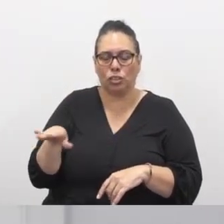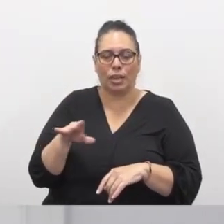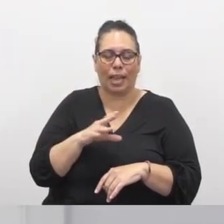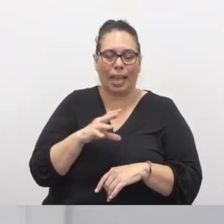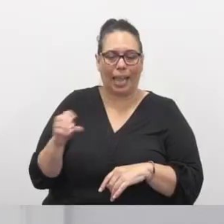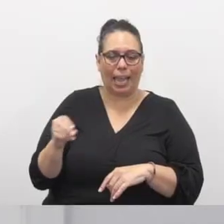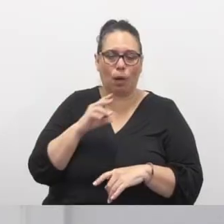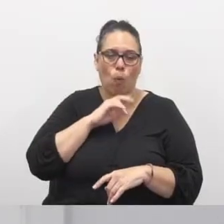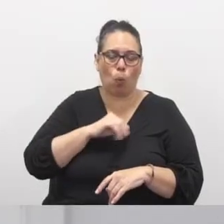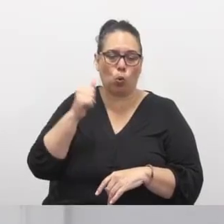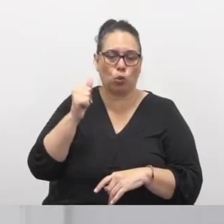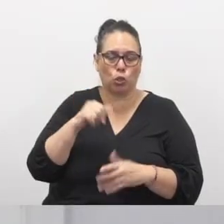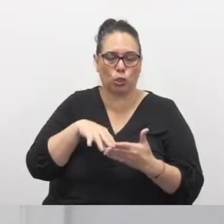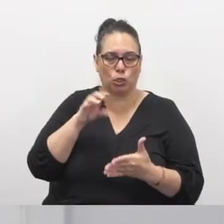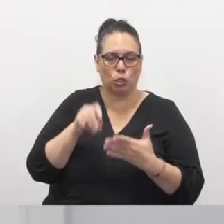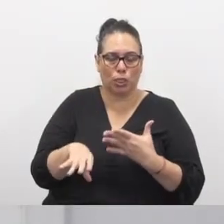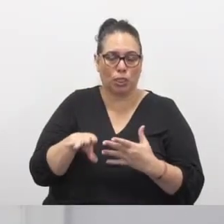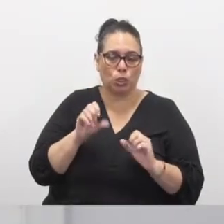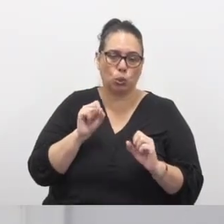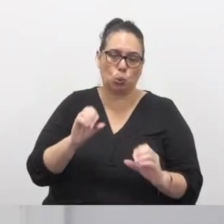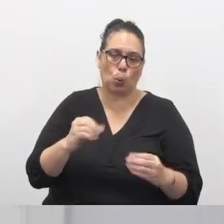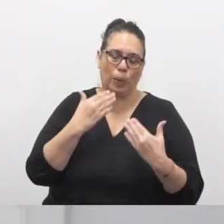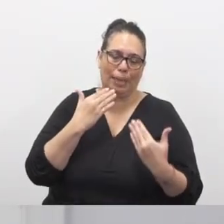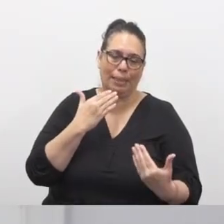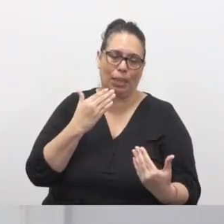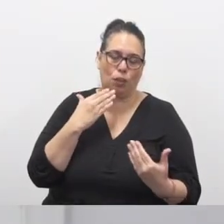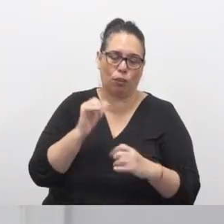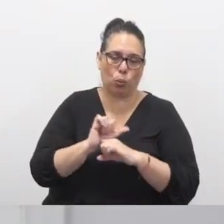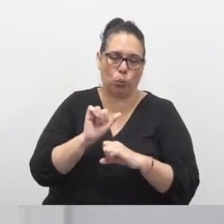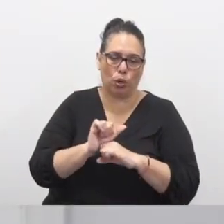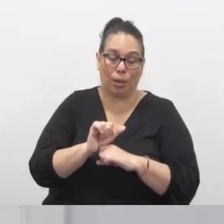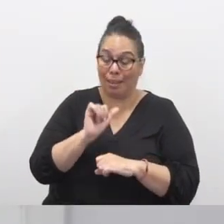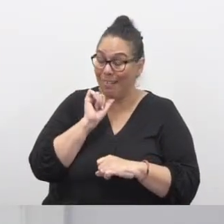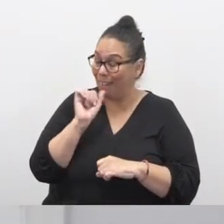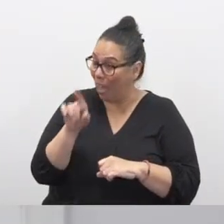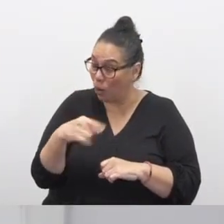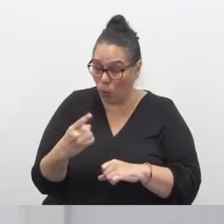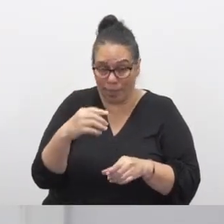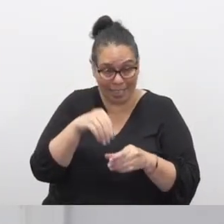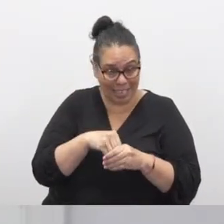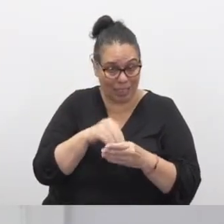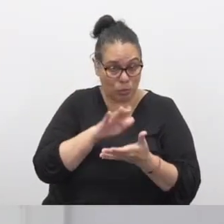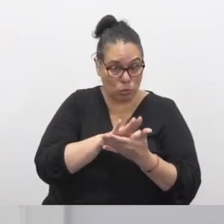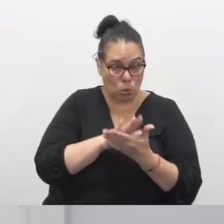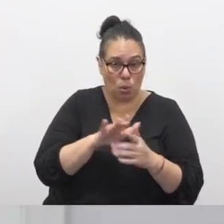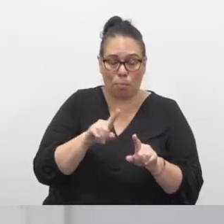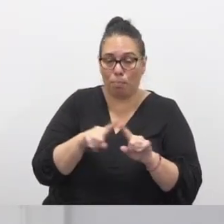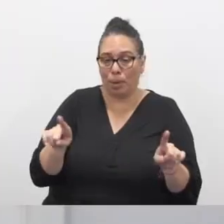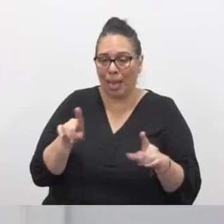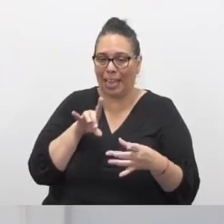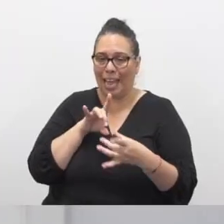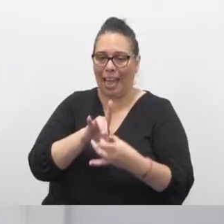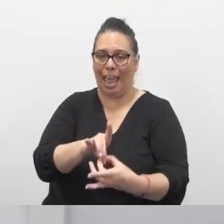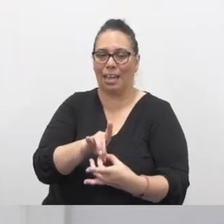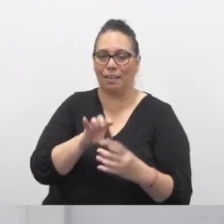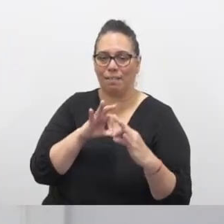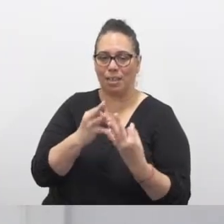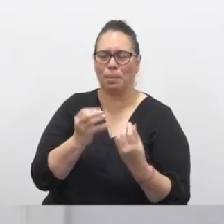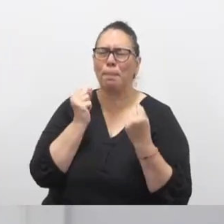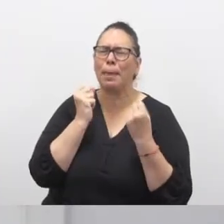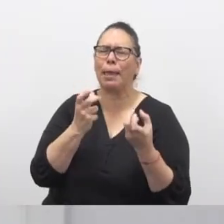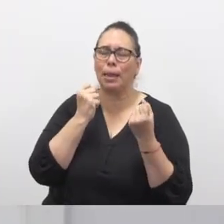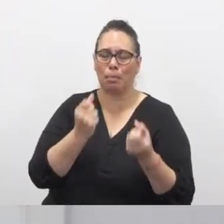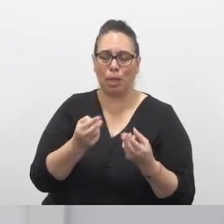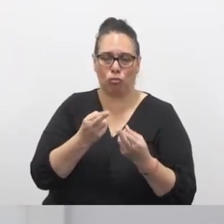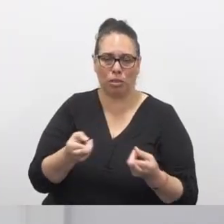and our older students, and so I want to thank them for the work that they do, not only in our schools, but also to connect families to the many